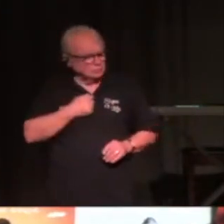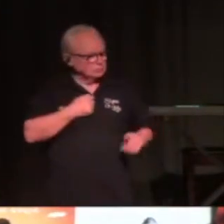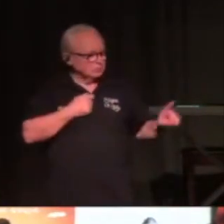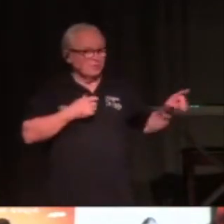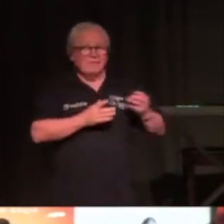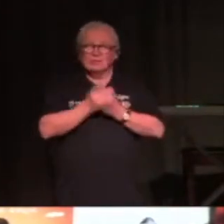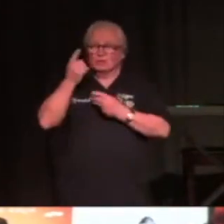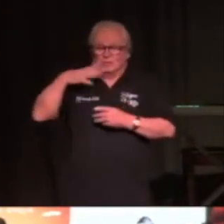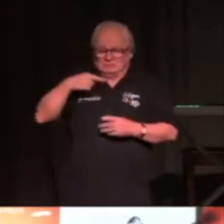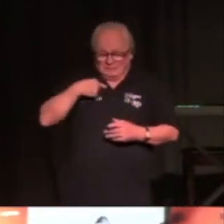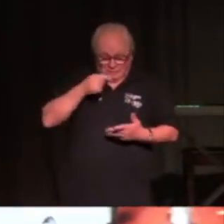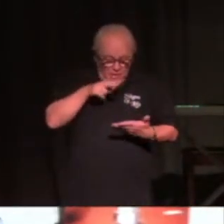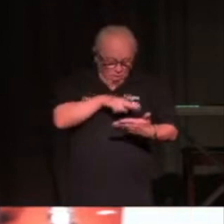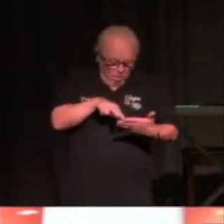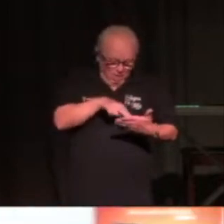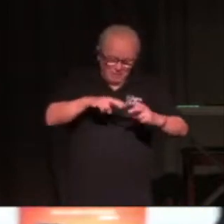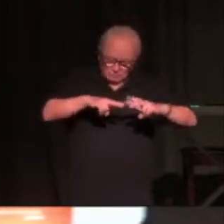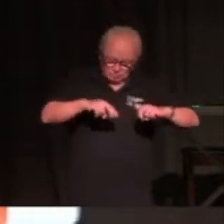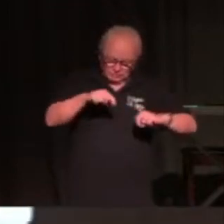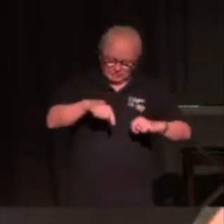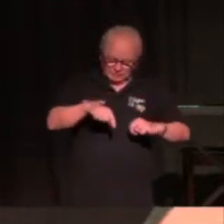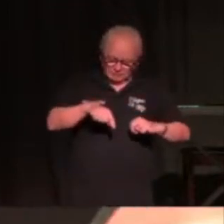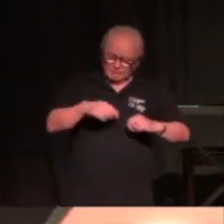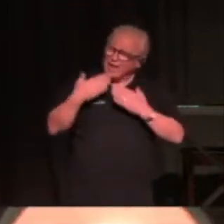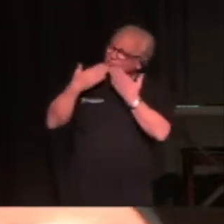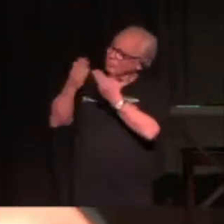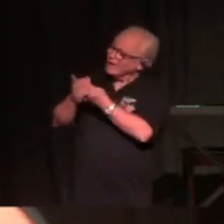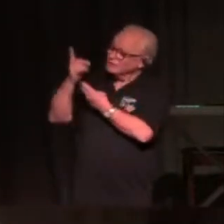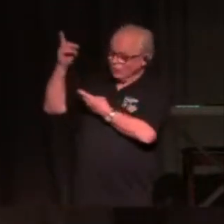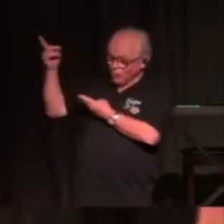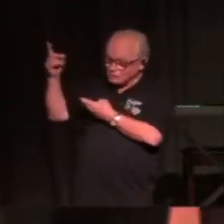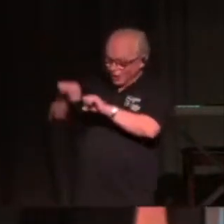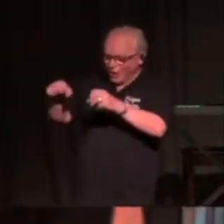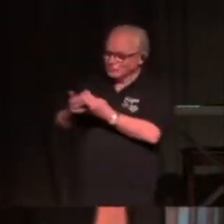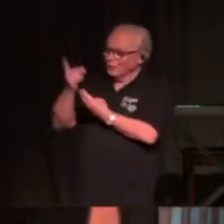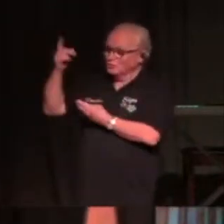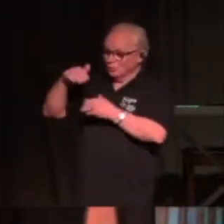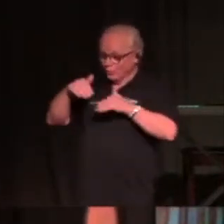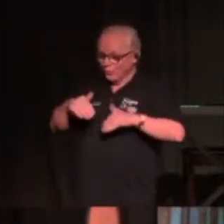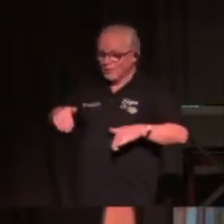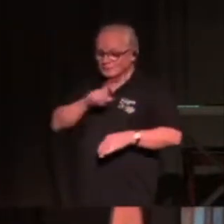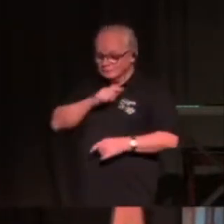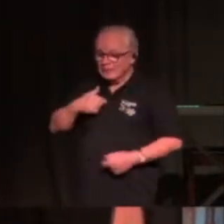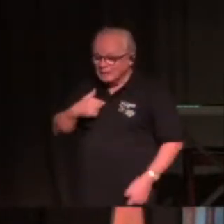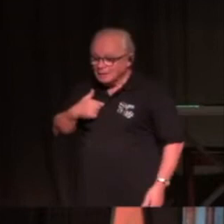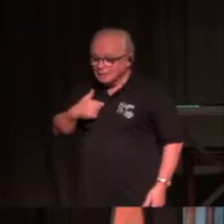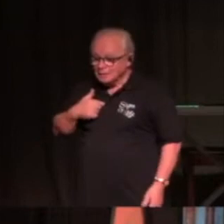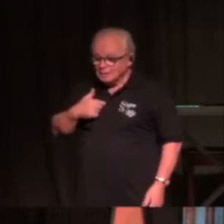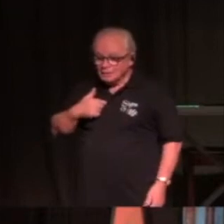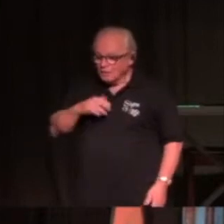And he wanted me to come on this one. Thank God today that we have a God that will wait on you.